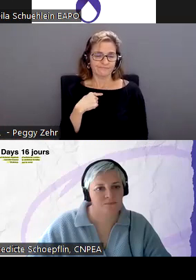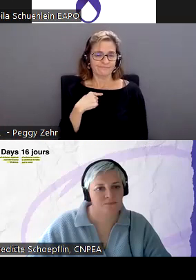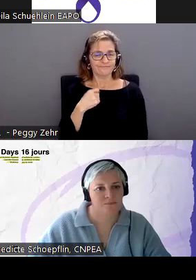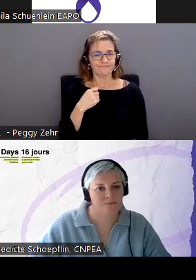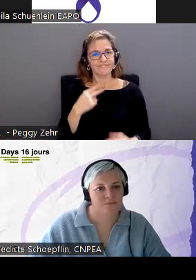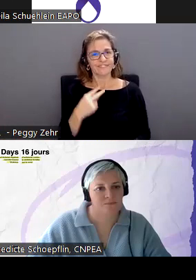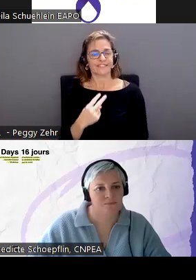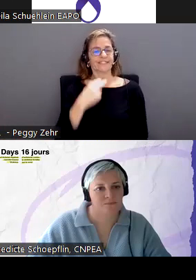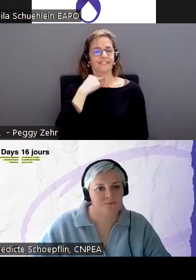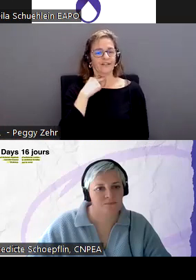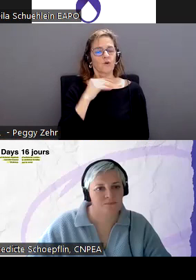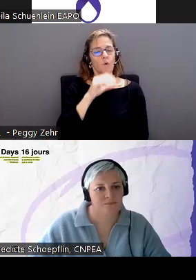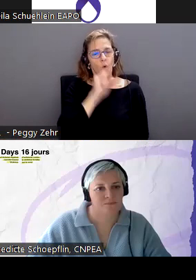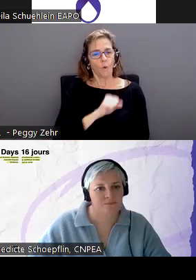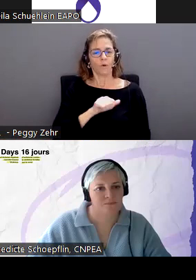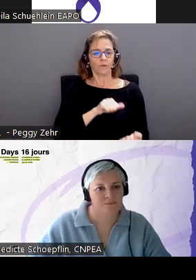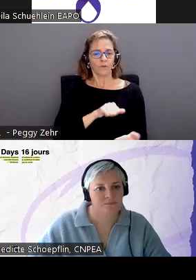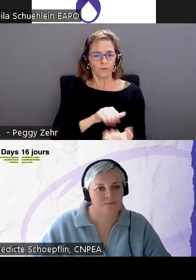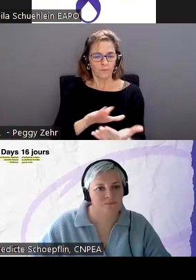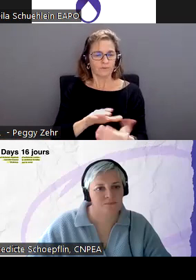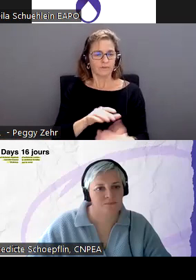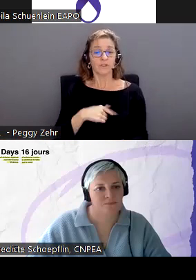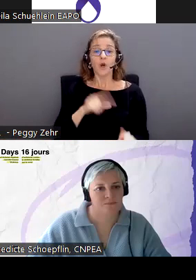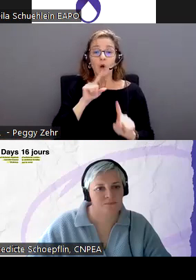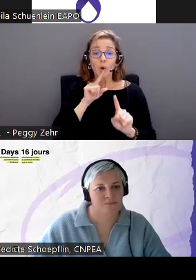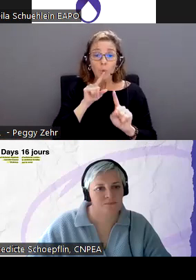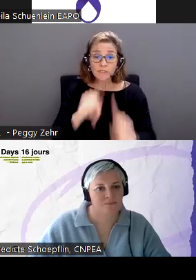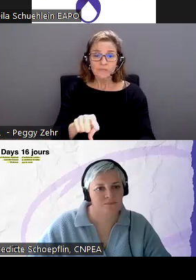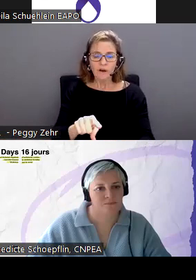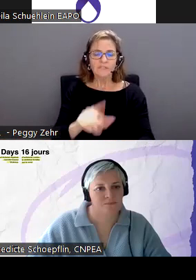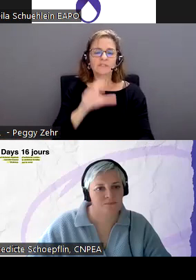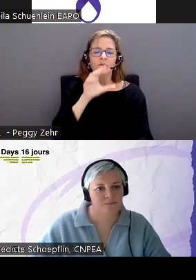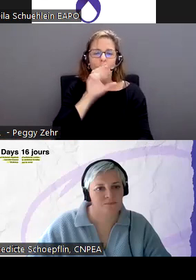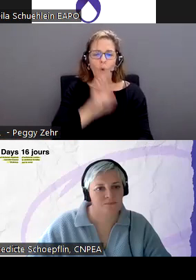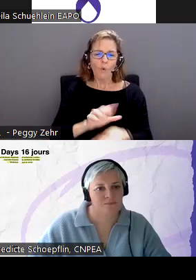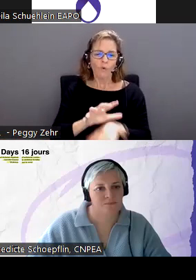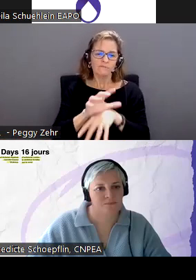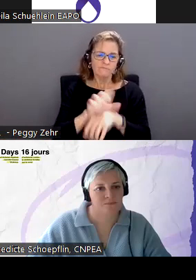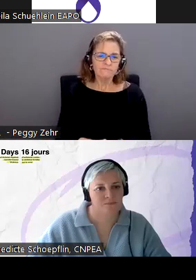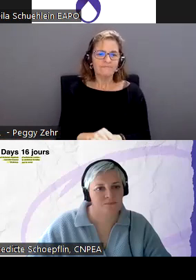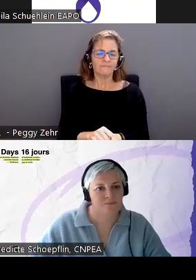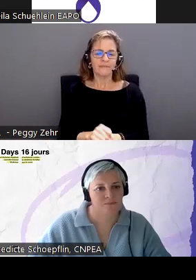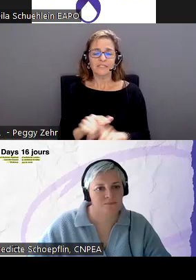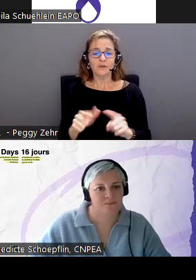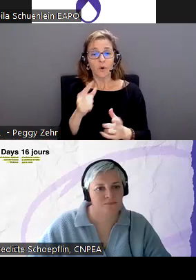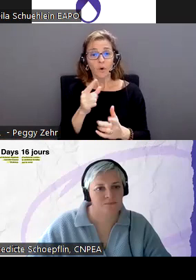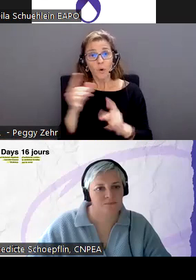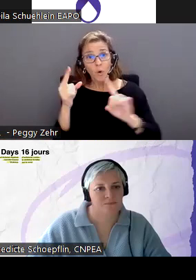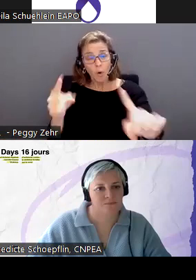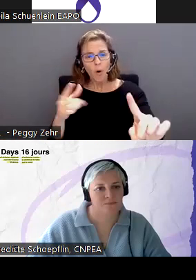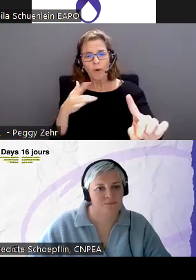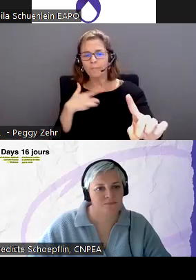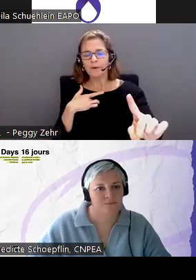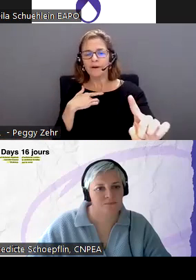is not sort of moving in the directions that we want them to. And I'll talk more about that. The